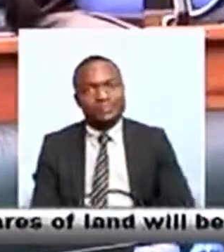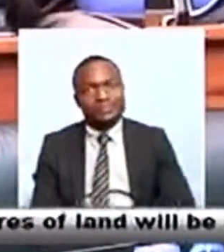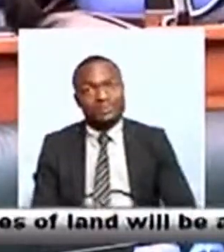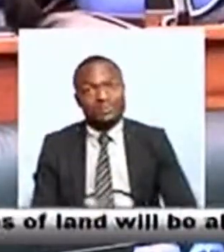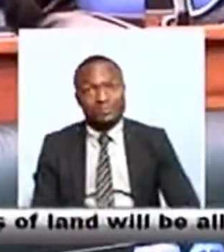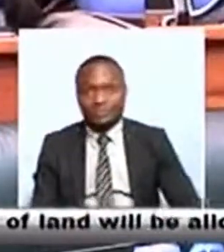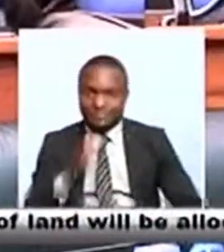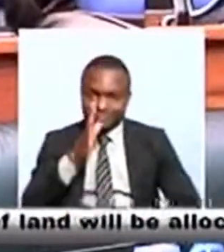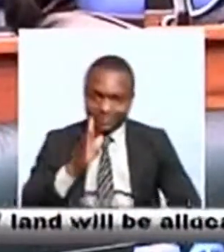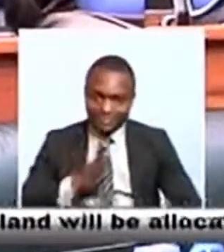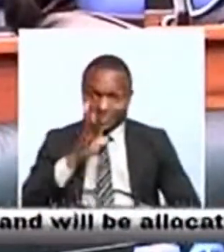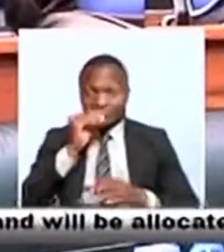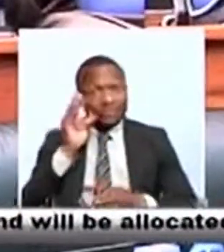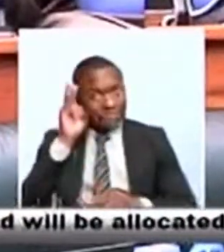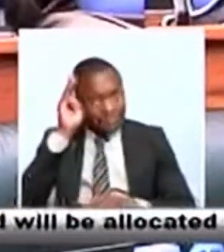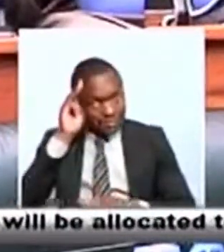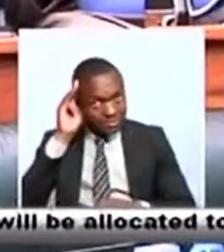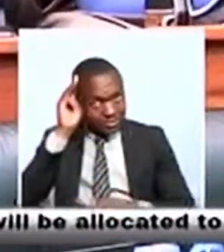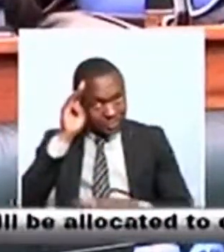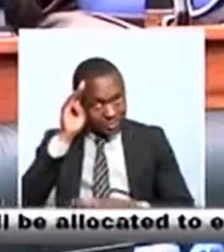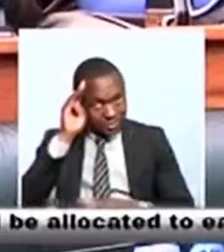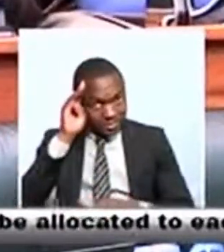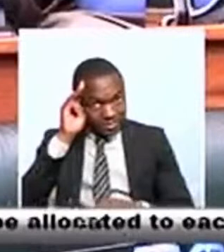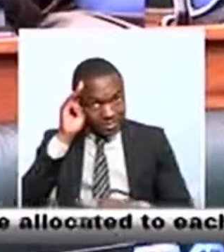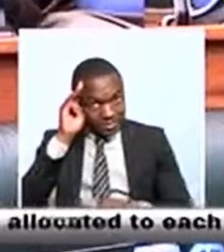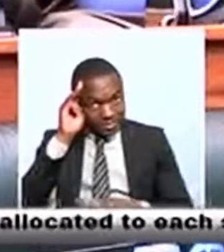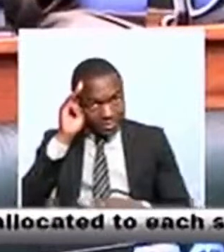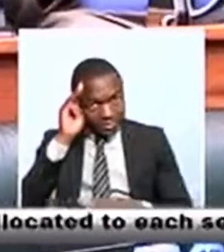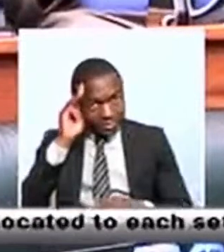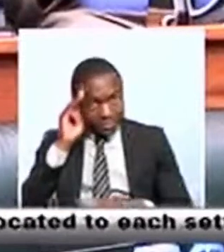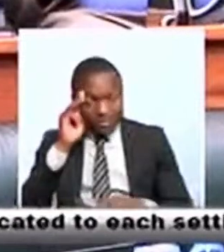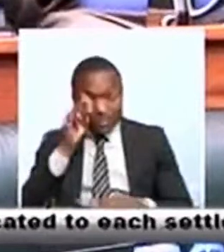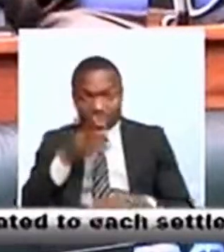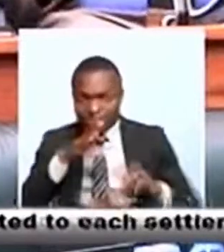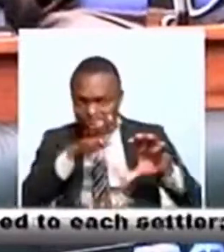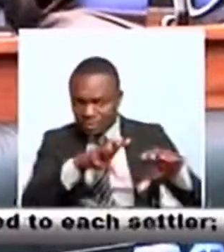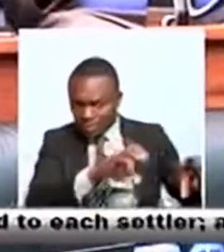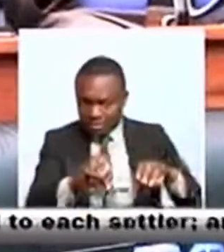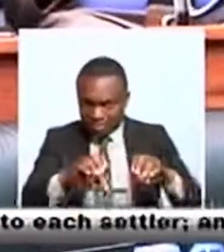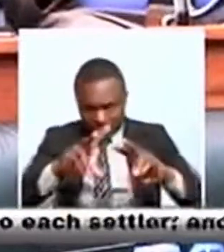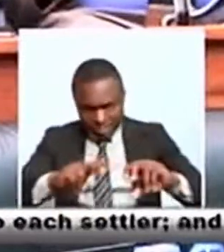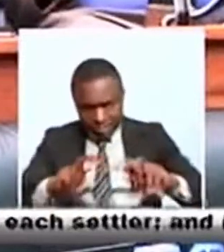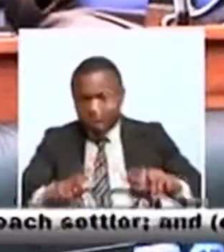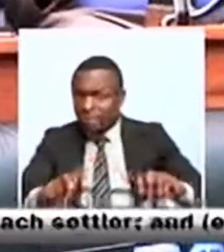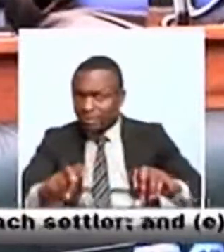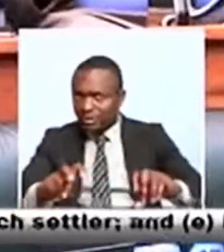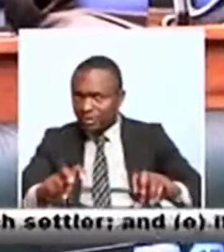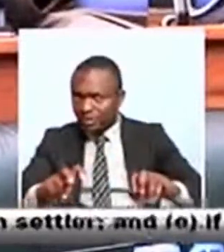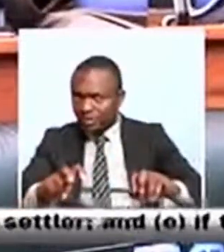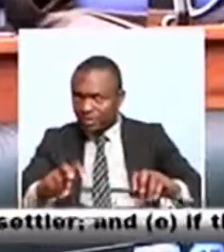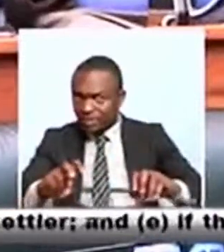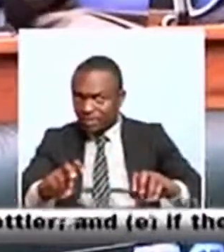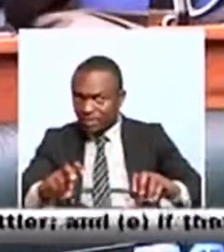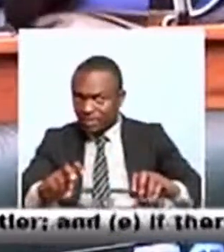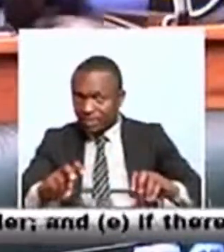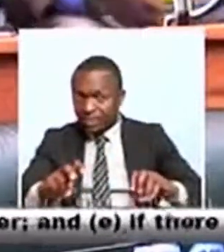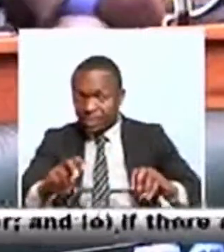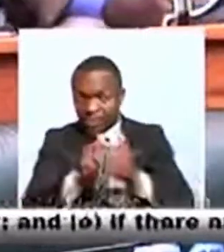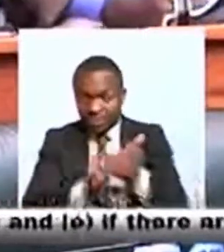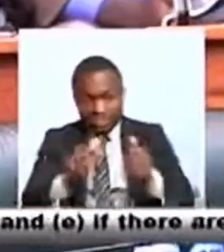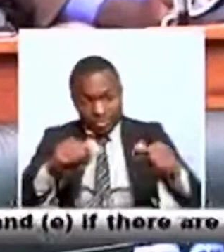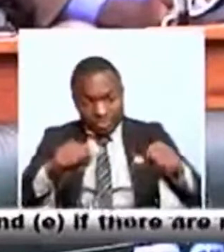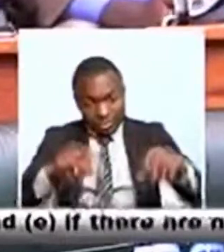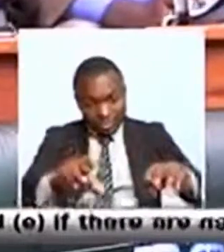Madam Speaker, the ministry has neither conducted social survey nor numbered any properties in the area in question, and